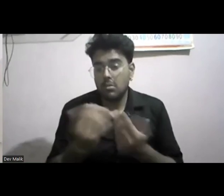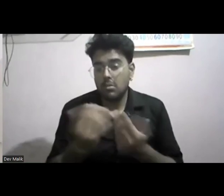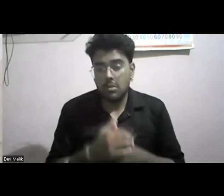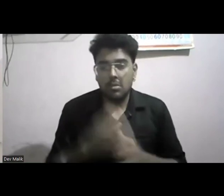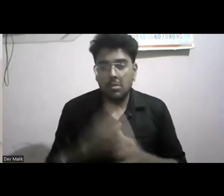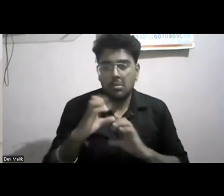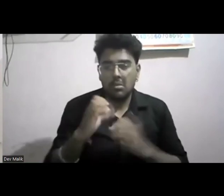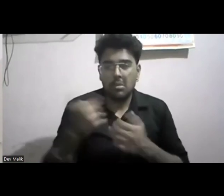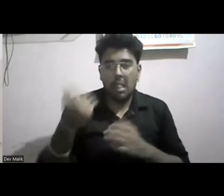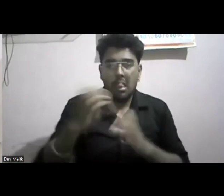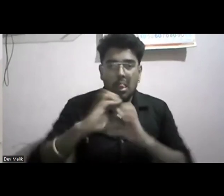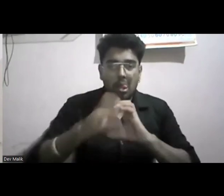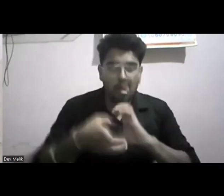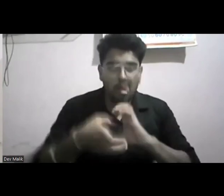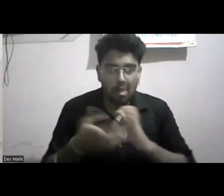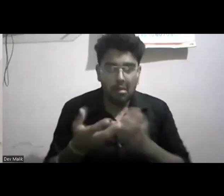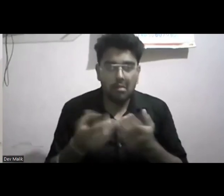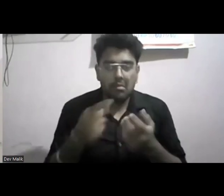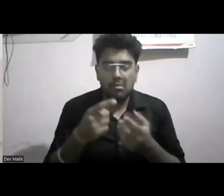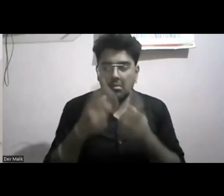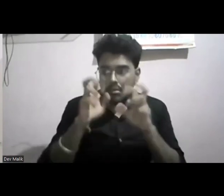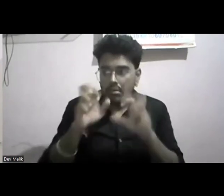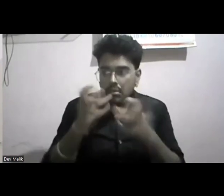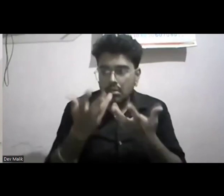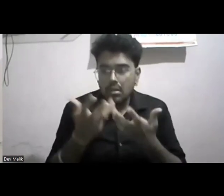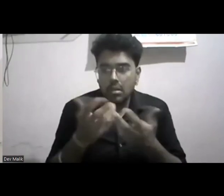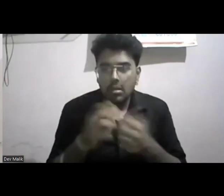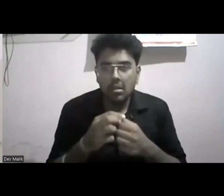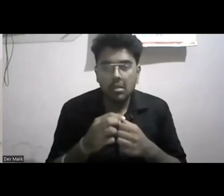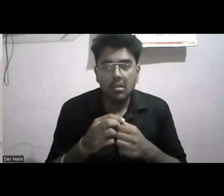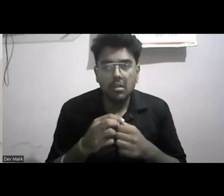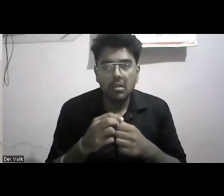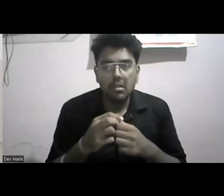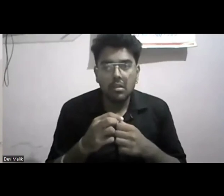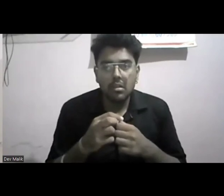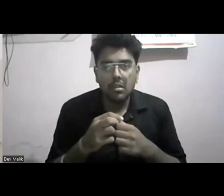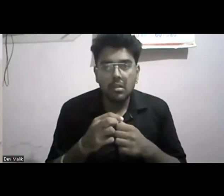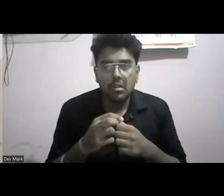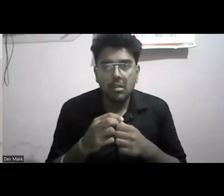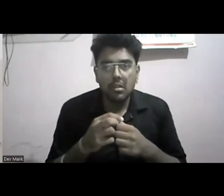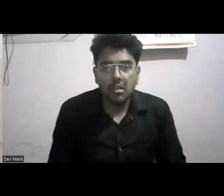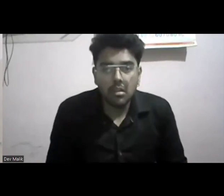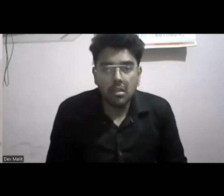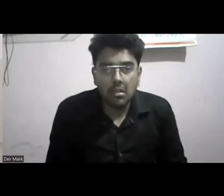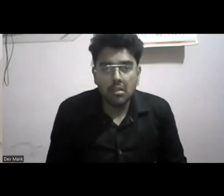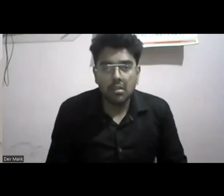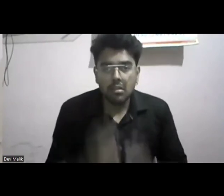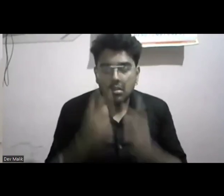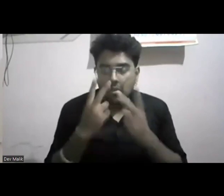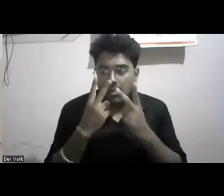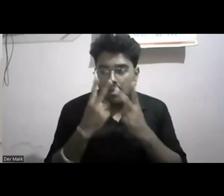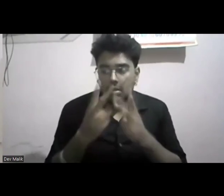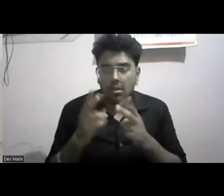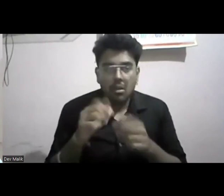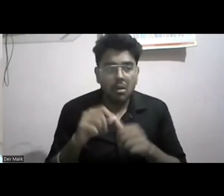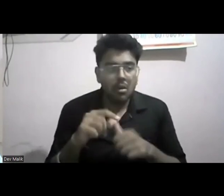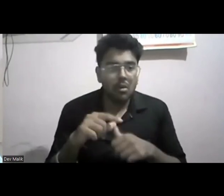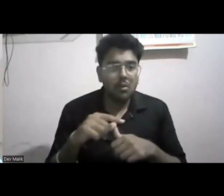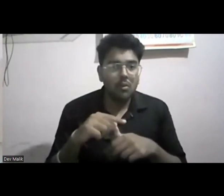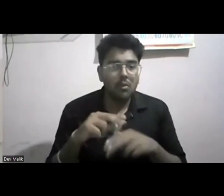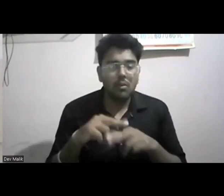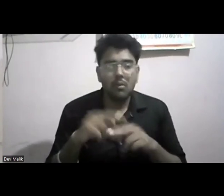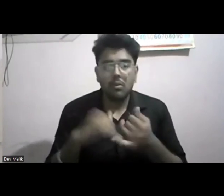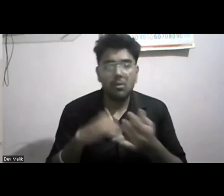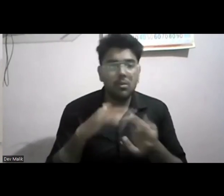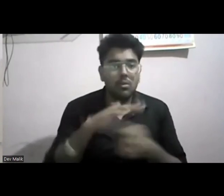That thing must be noticed by the audience that due to this disability, the whole society came